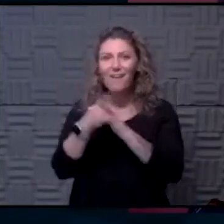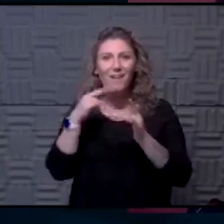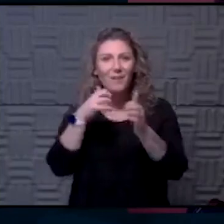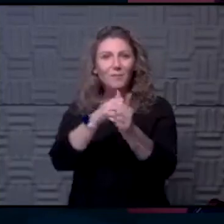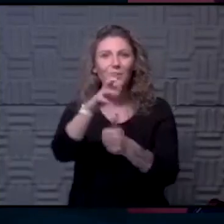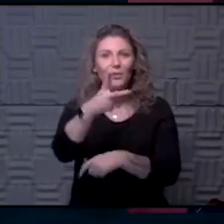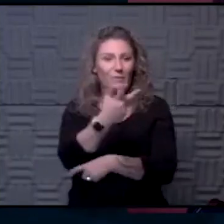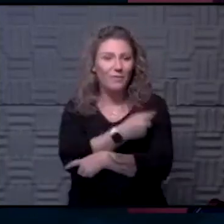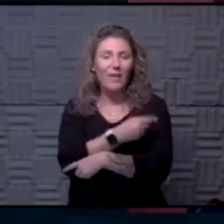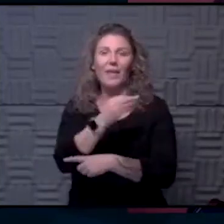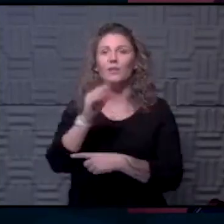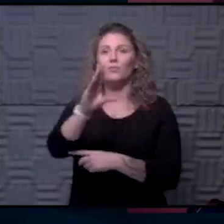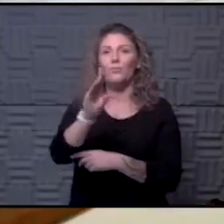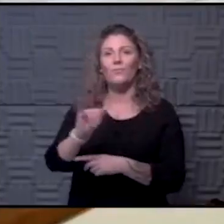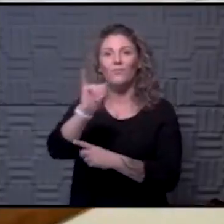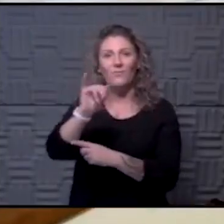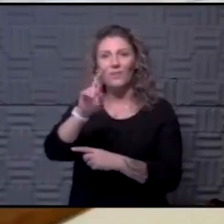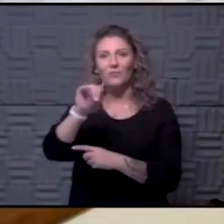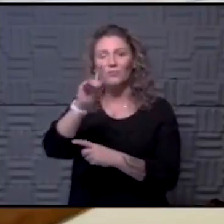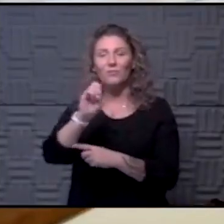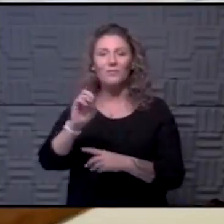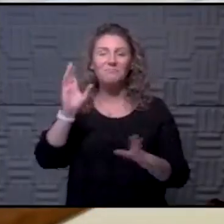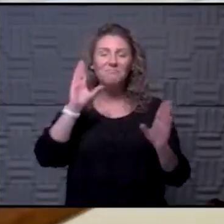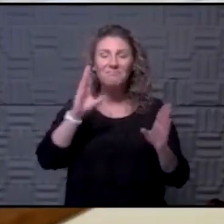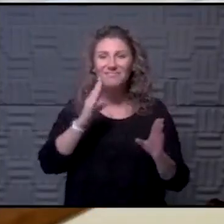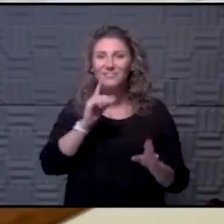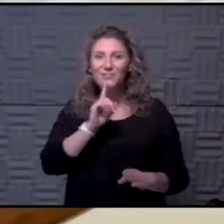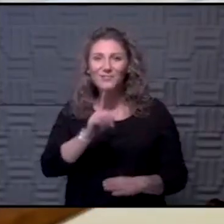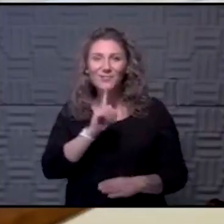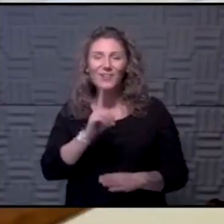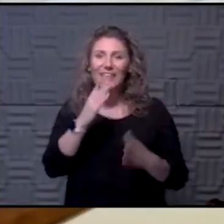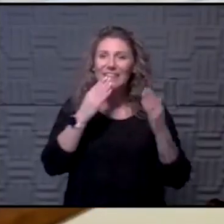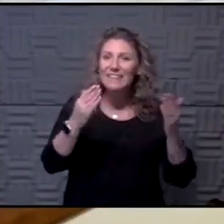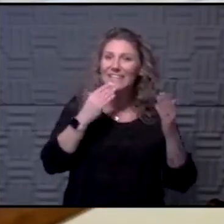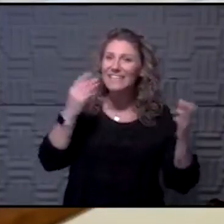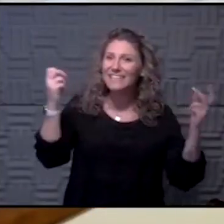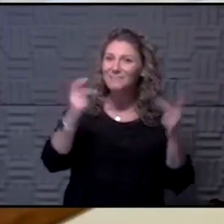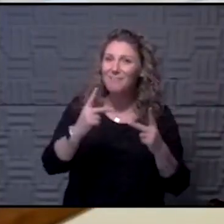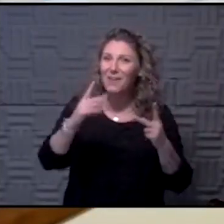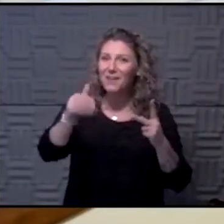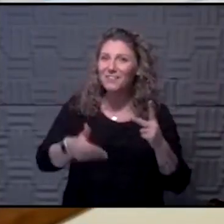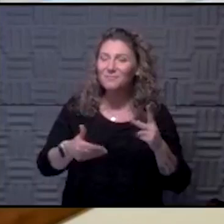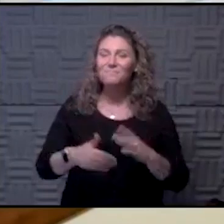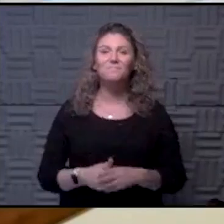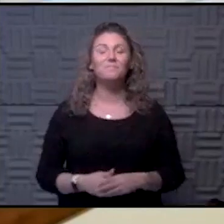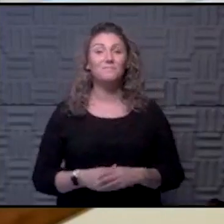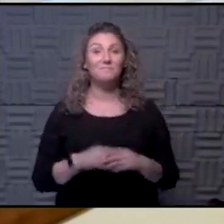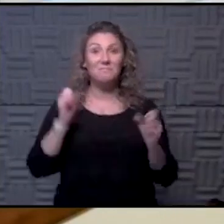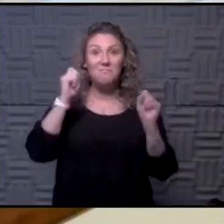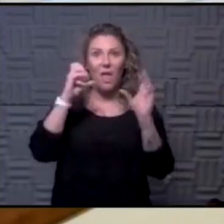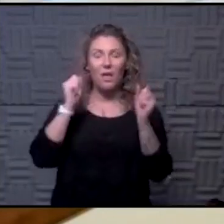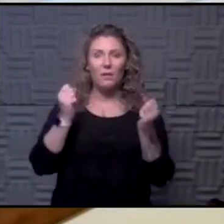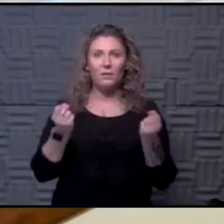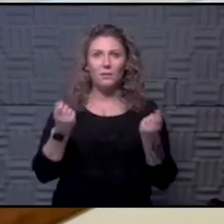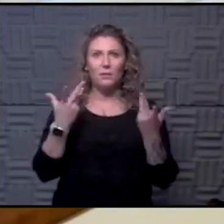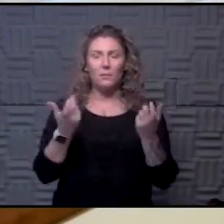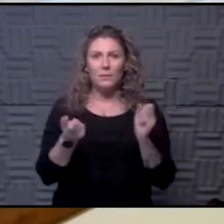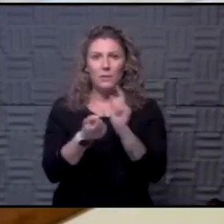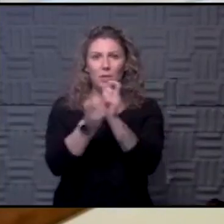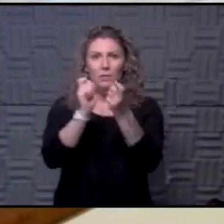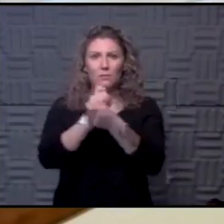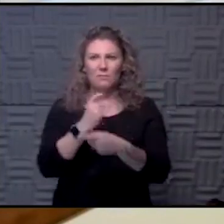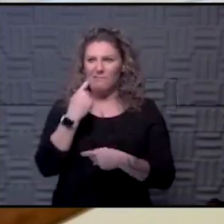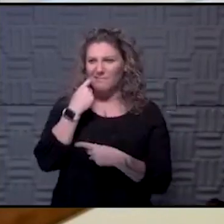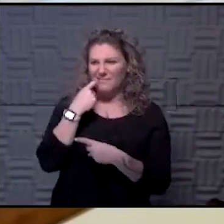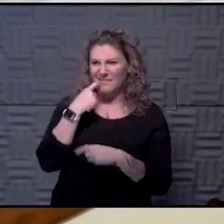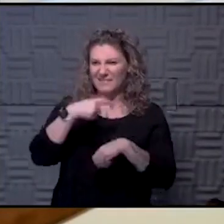and your infection rates. Yeah, sure. Thanks for having me back. It's amazing how much can change. I think last time we were